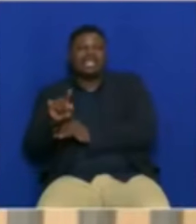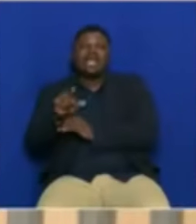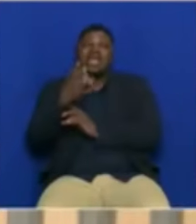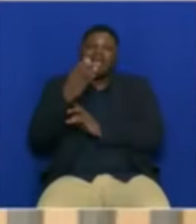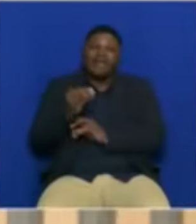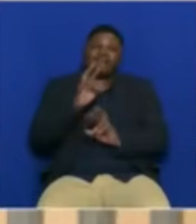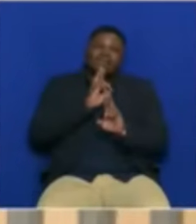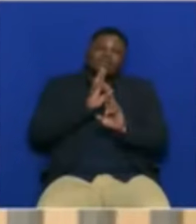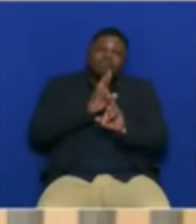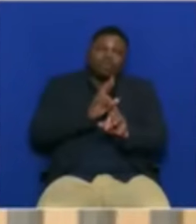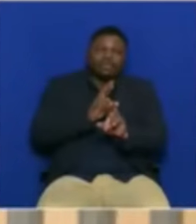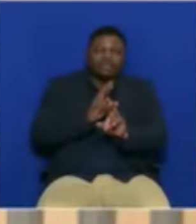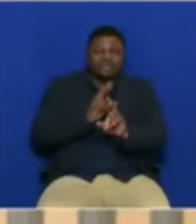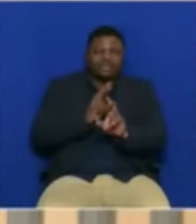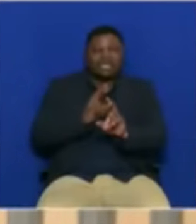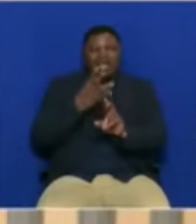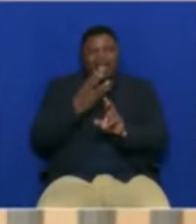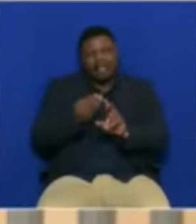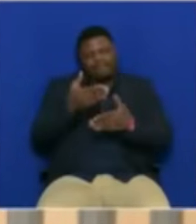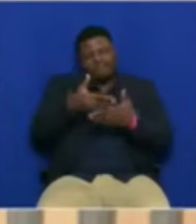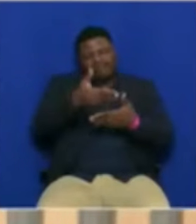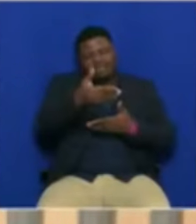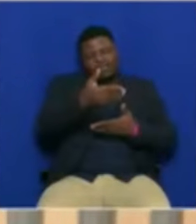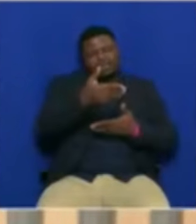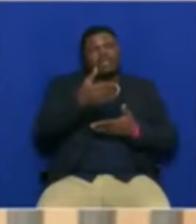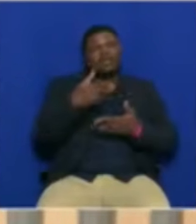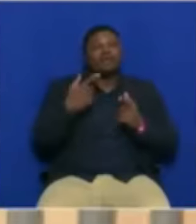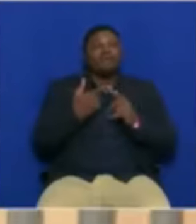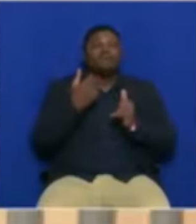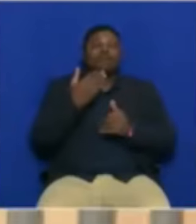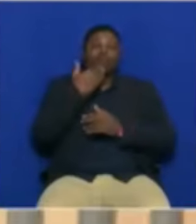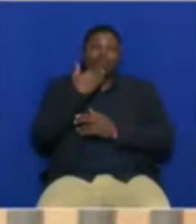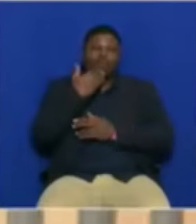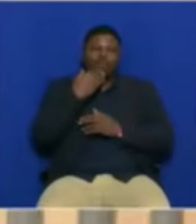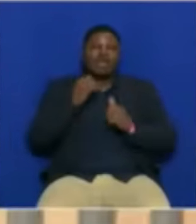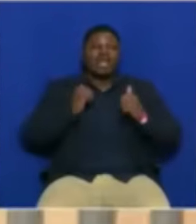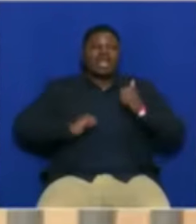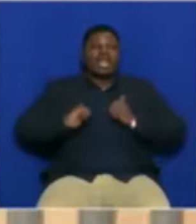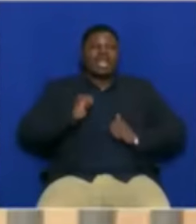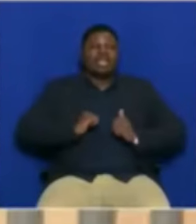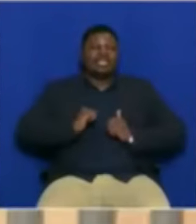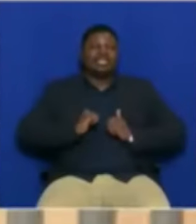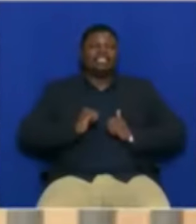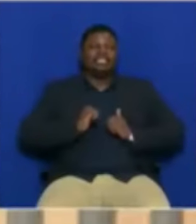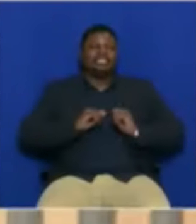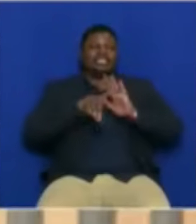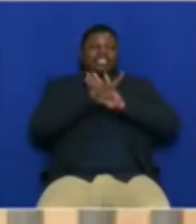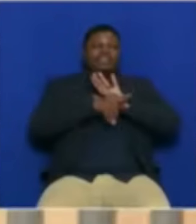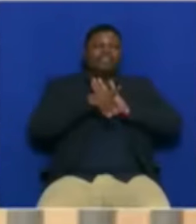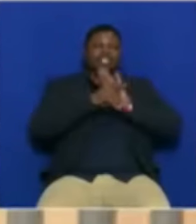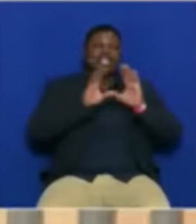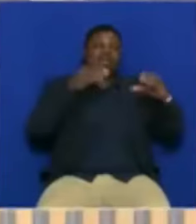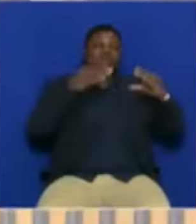by Major General, Acting Divisional Commissioner, Inspectorate, N.M.